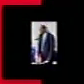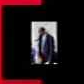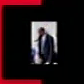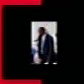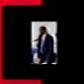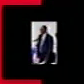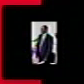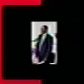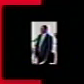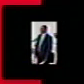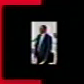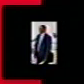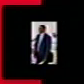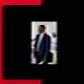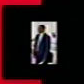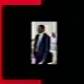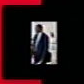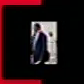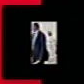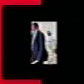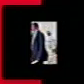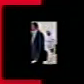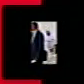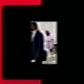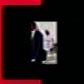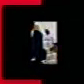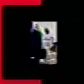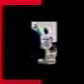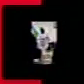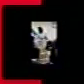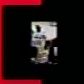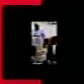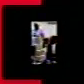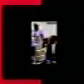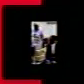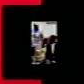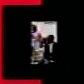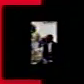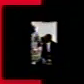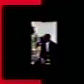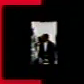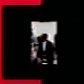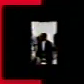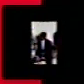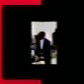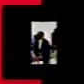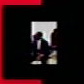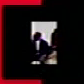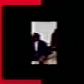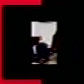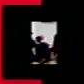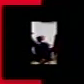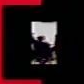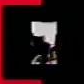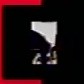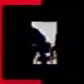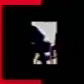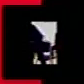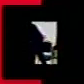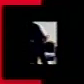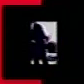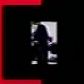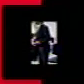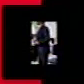will stand like a conqueror. You stand like a champion. Stand therefore, having your loins girt about with truth,